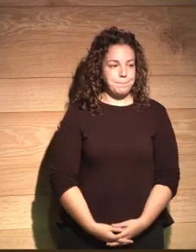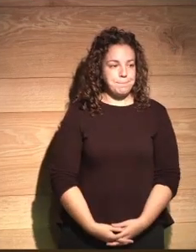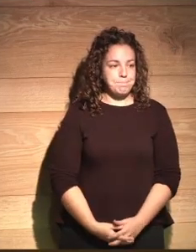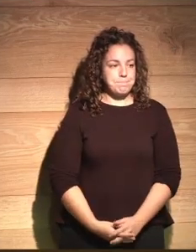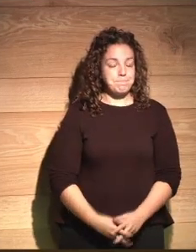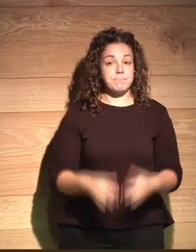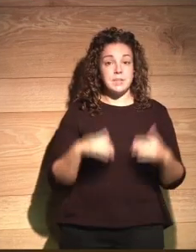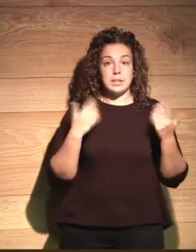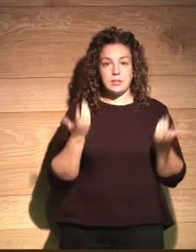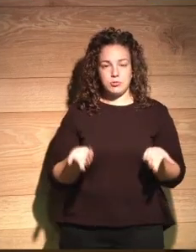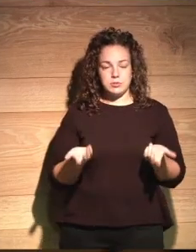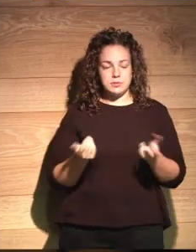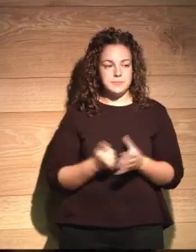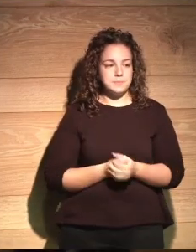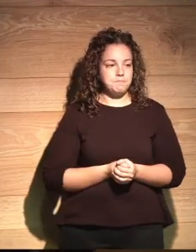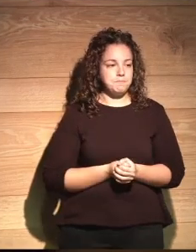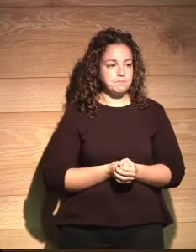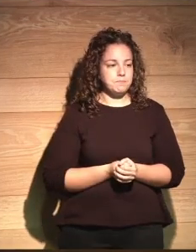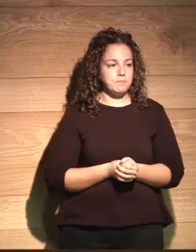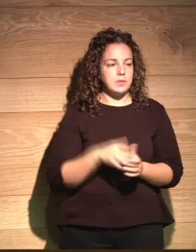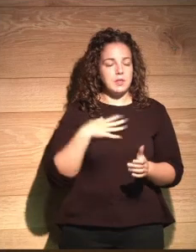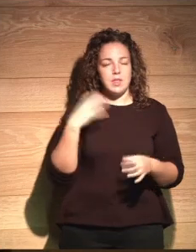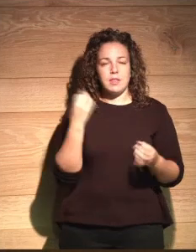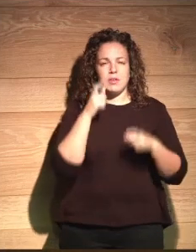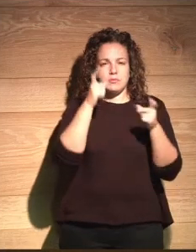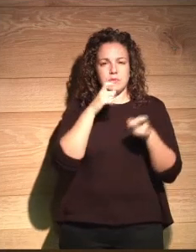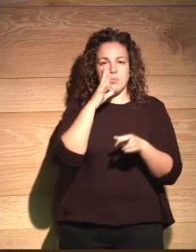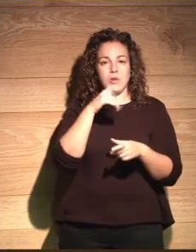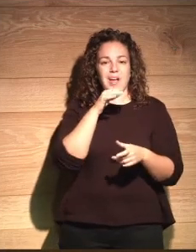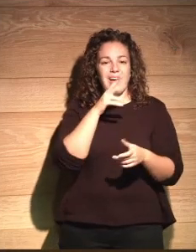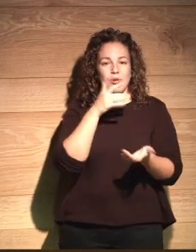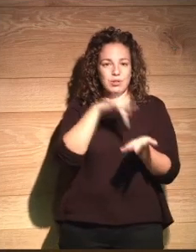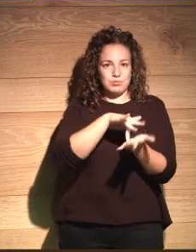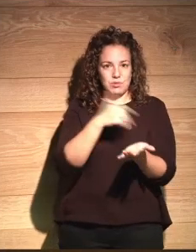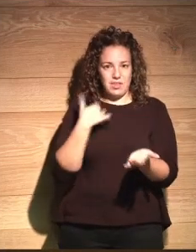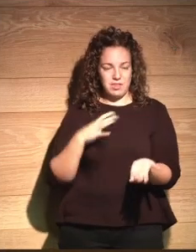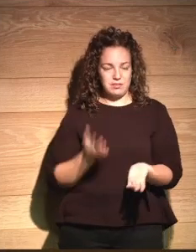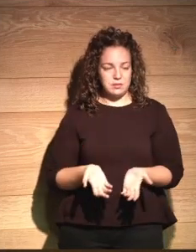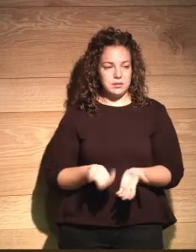Do I have some time left? Okay, thank you. And therefore,